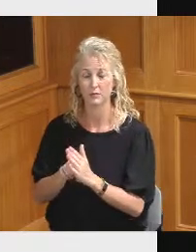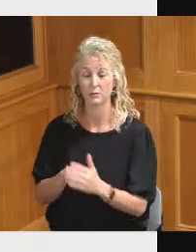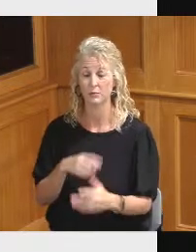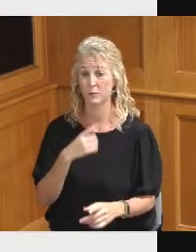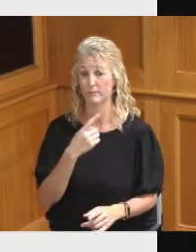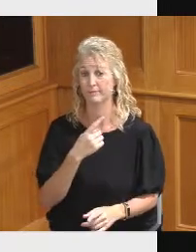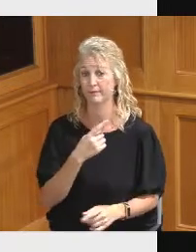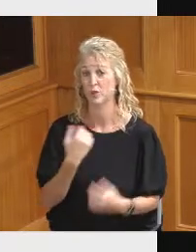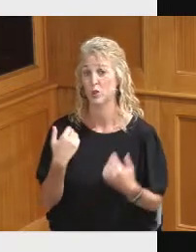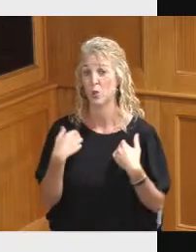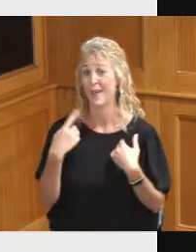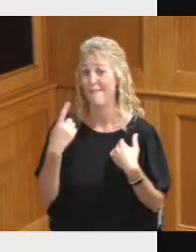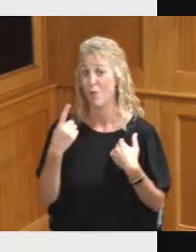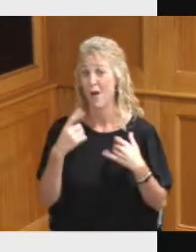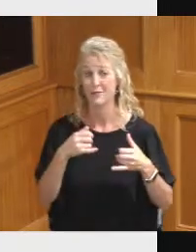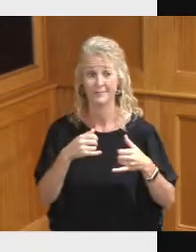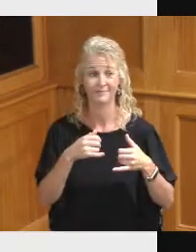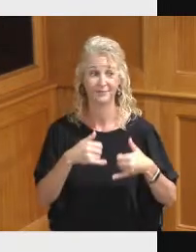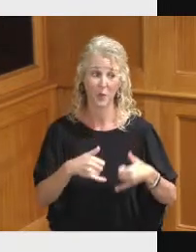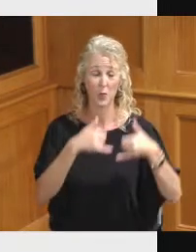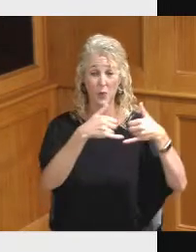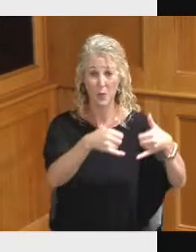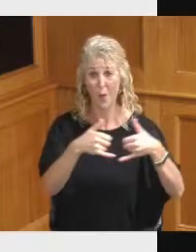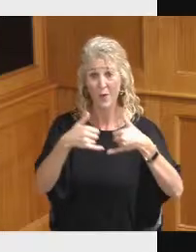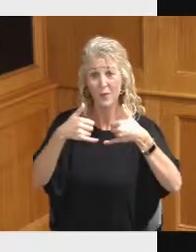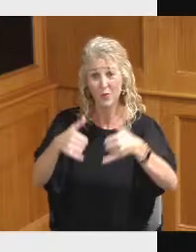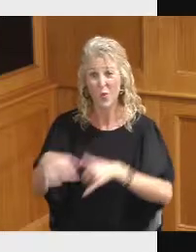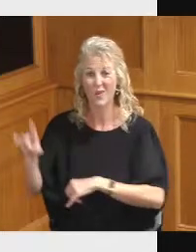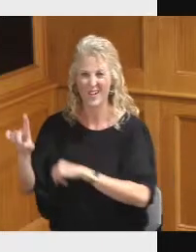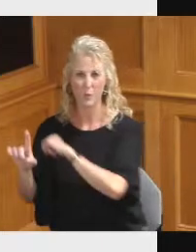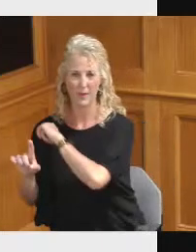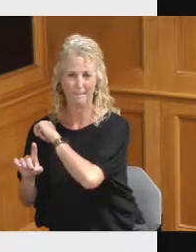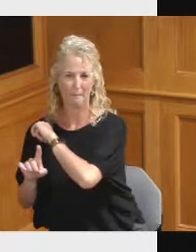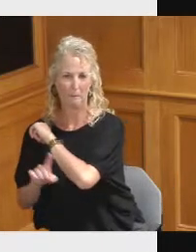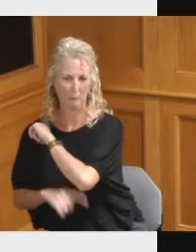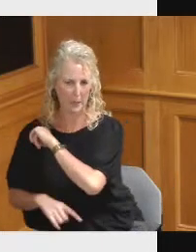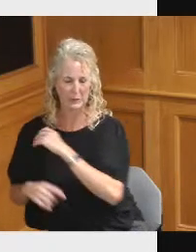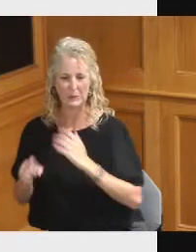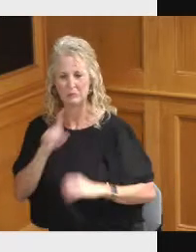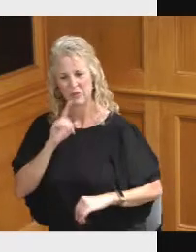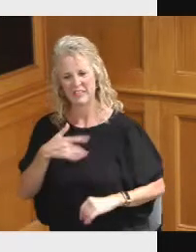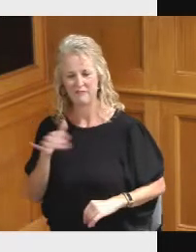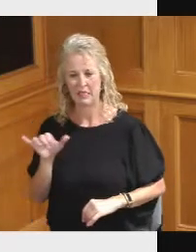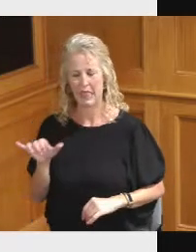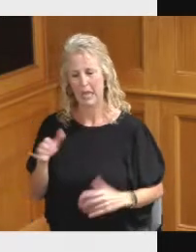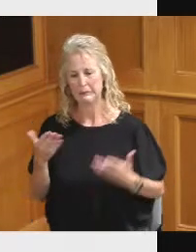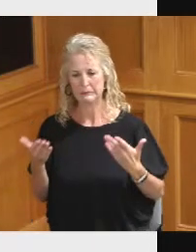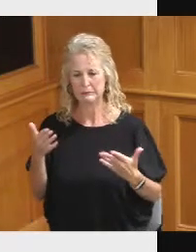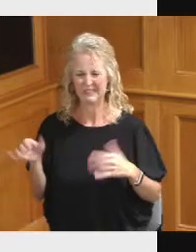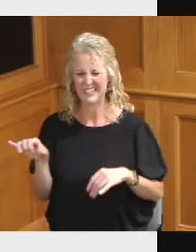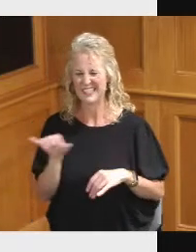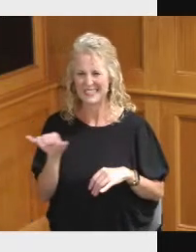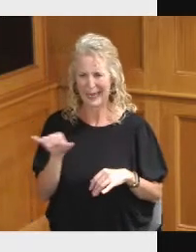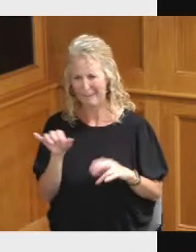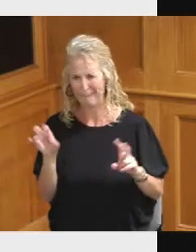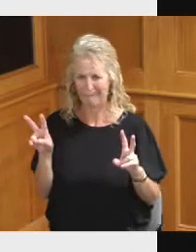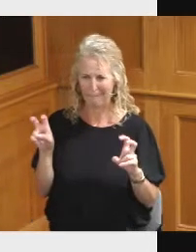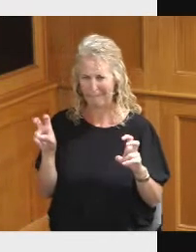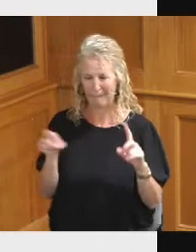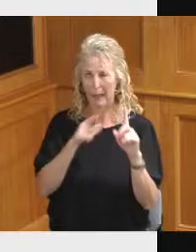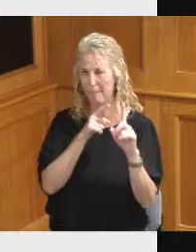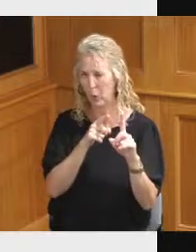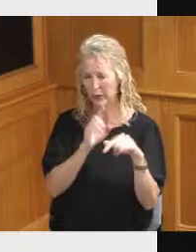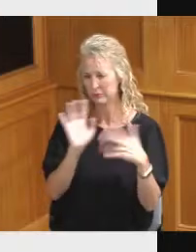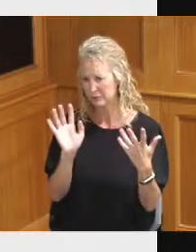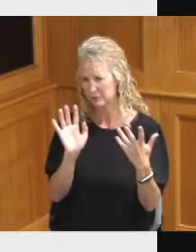one as a disincentive, but really those are just flip sides of the same coin if you think about it. So I would say we